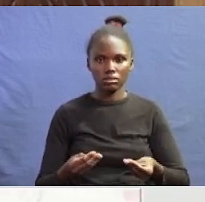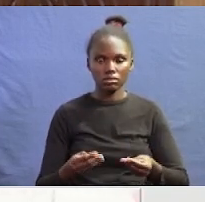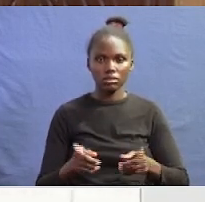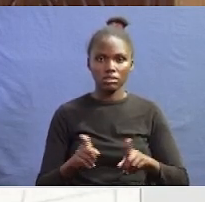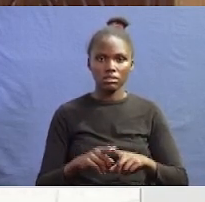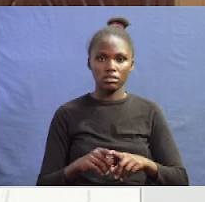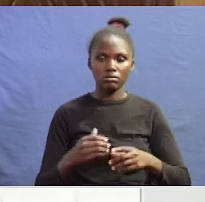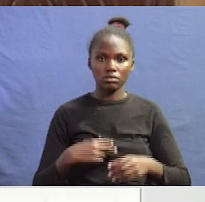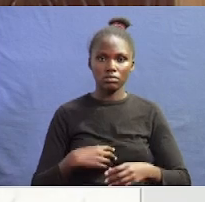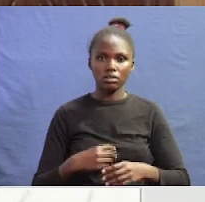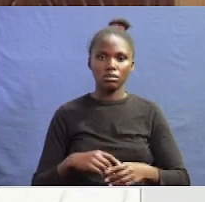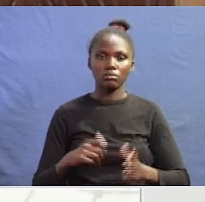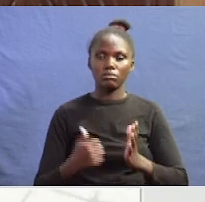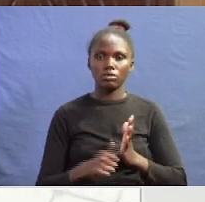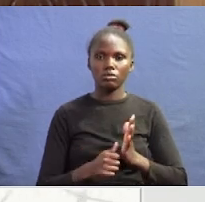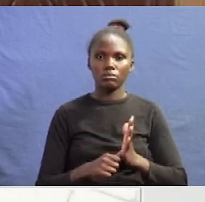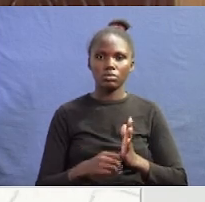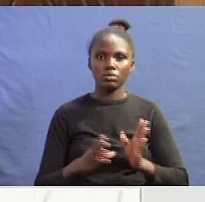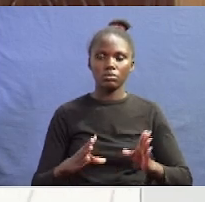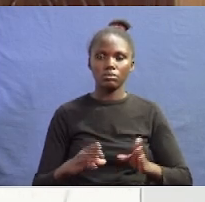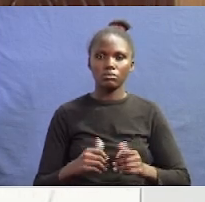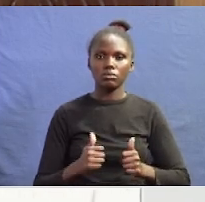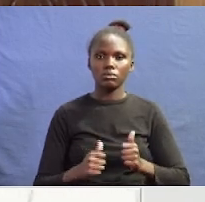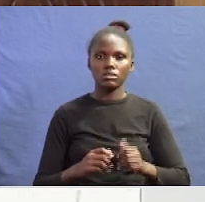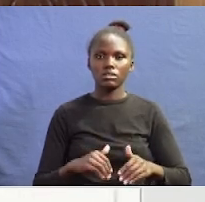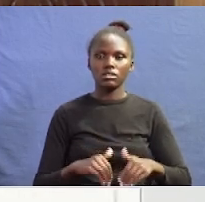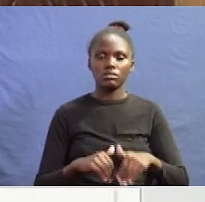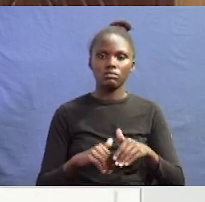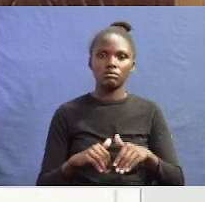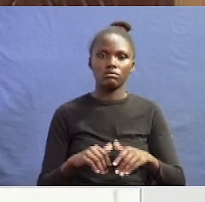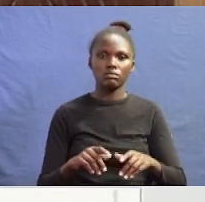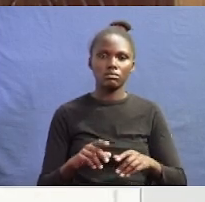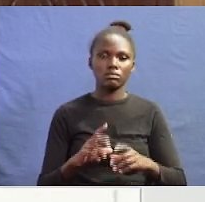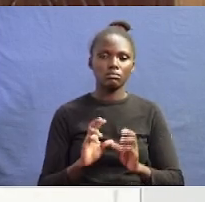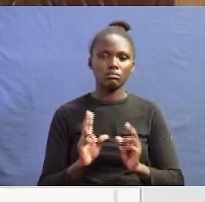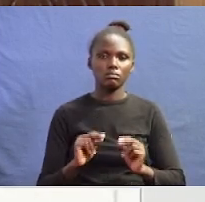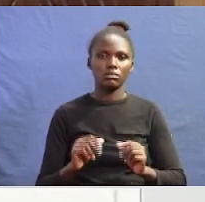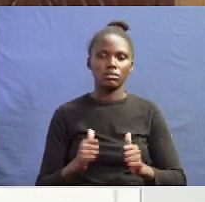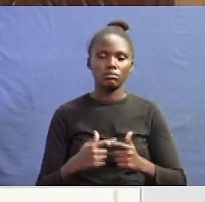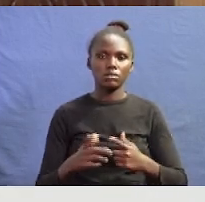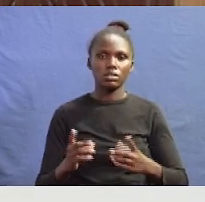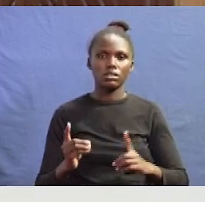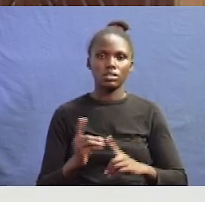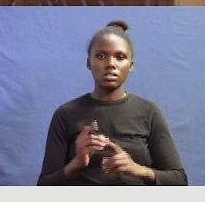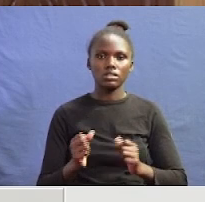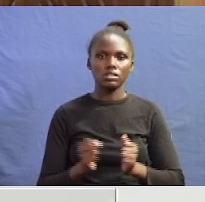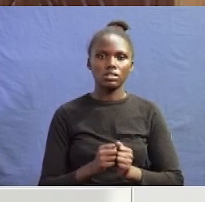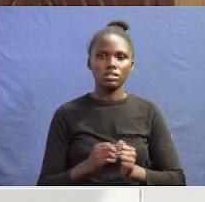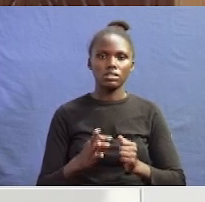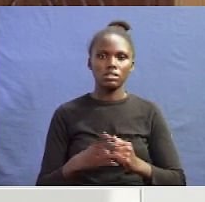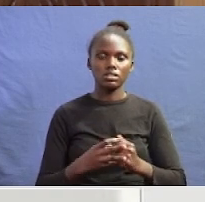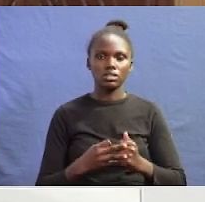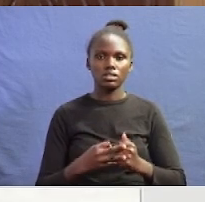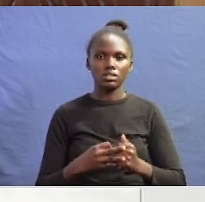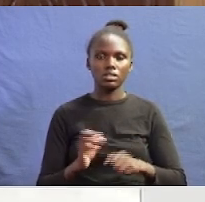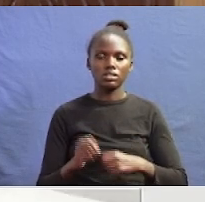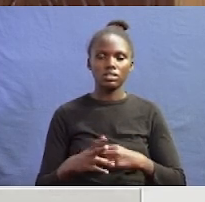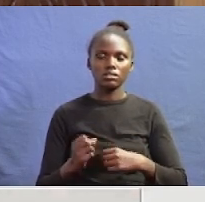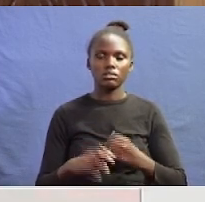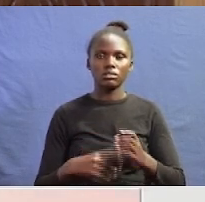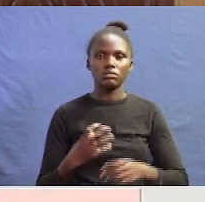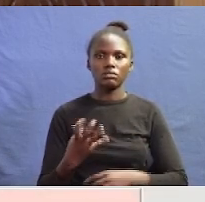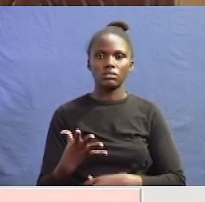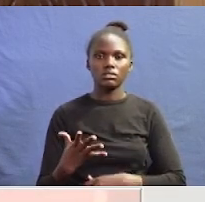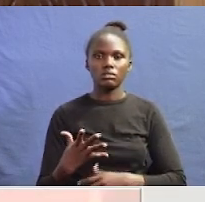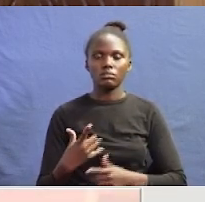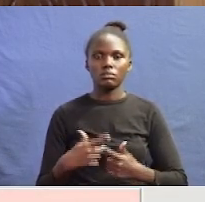an issue with proceedings that are said to have taken place on the 18th of June 2025 and proceedings that